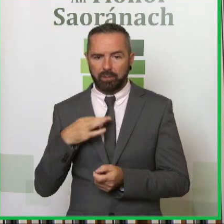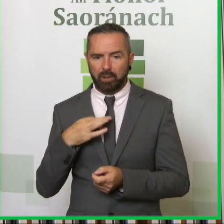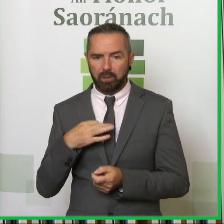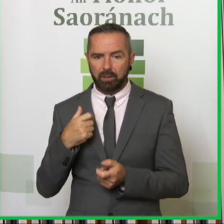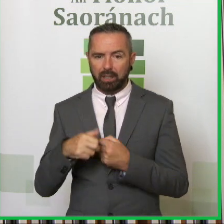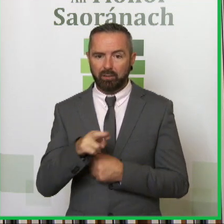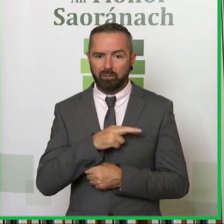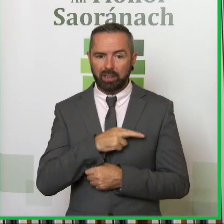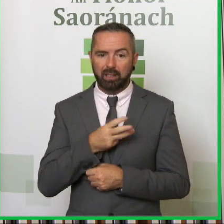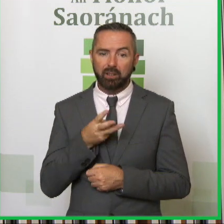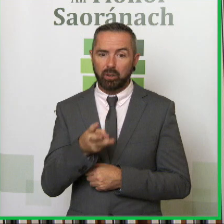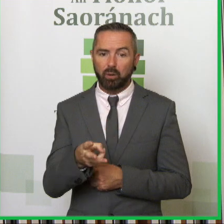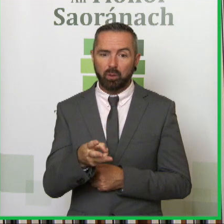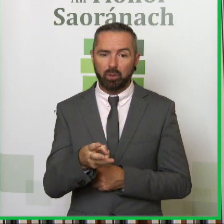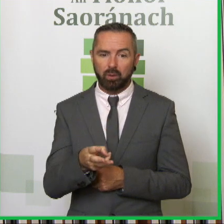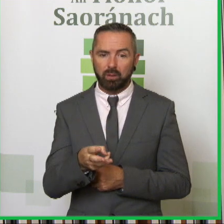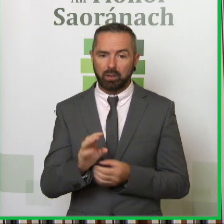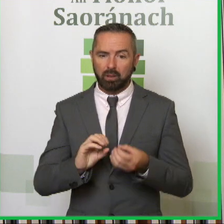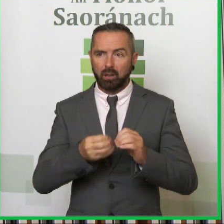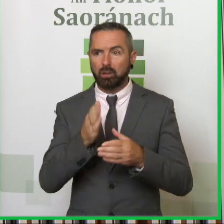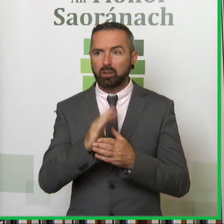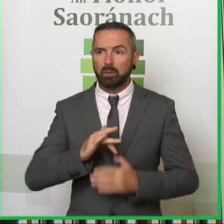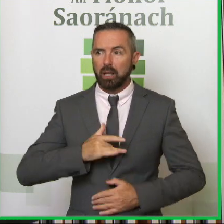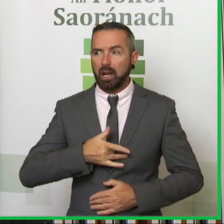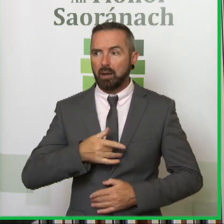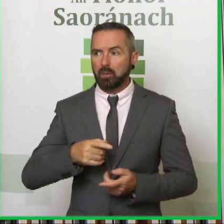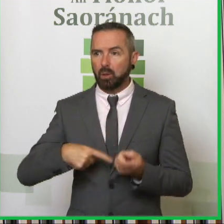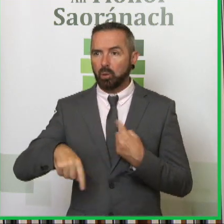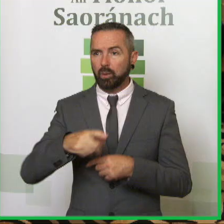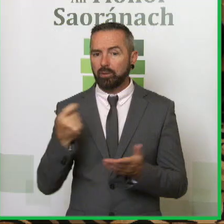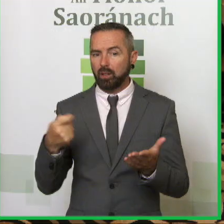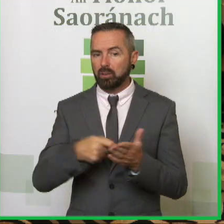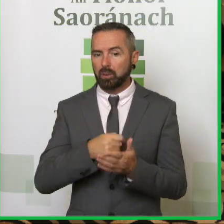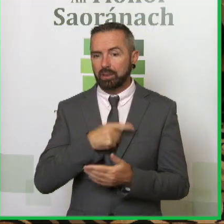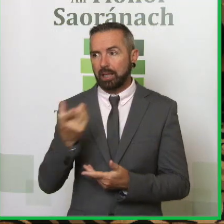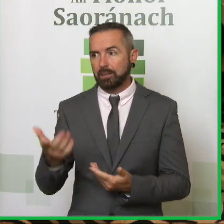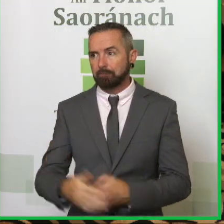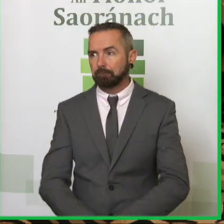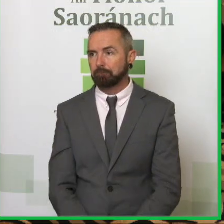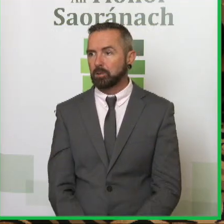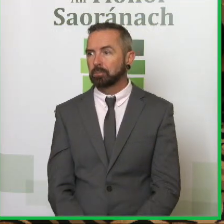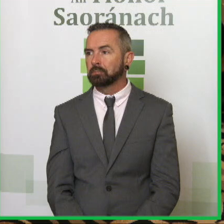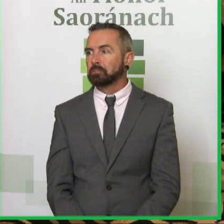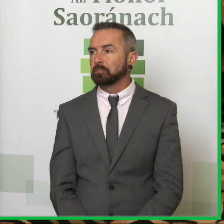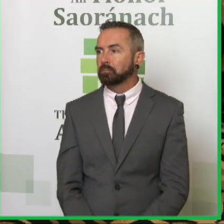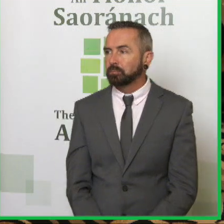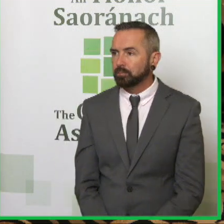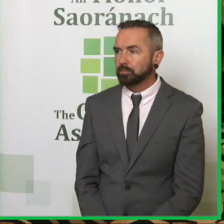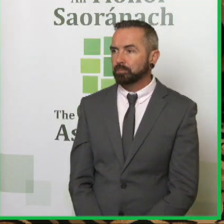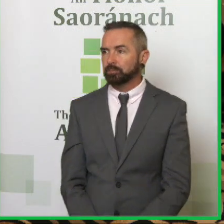you are causing harm, and we've contributed to that. Okay. So, do you want to go? Sorry.